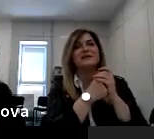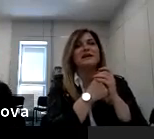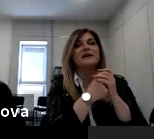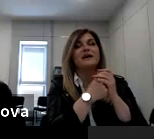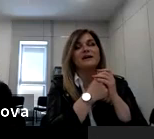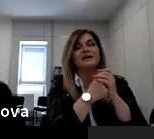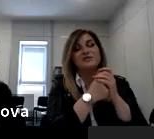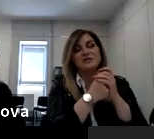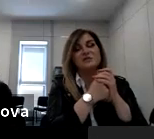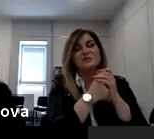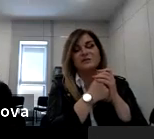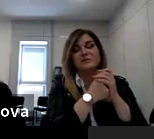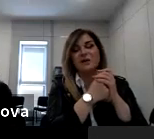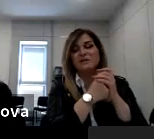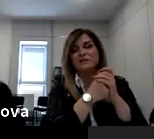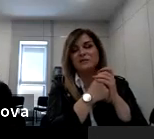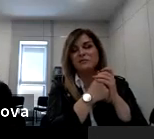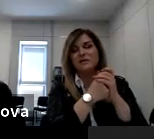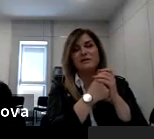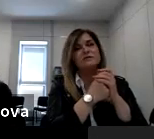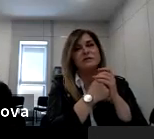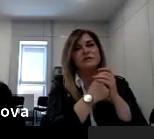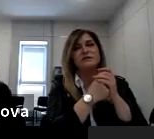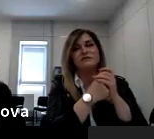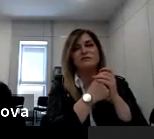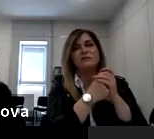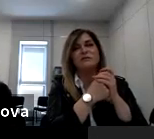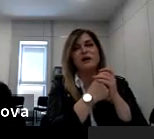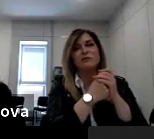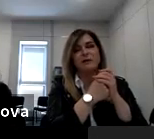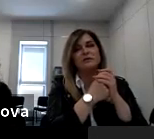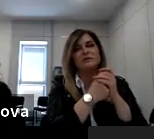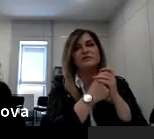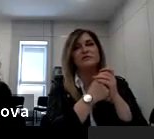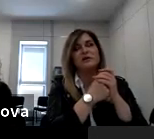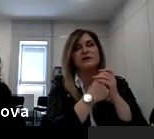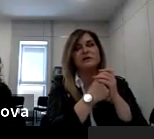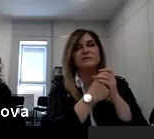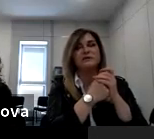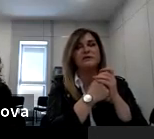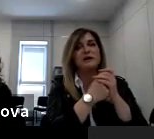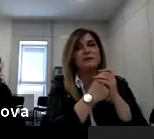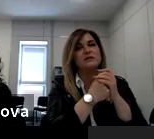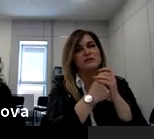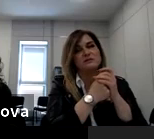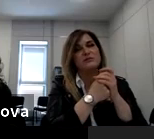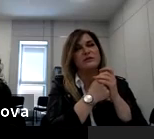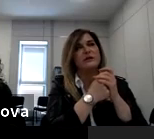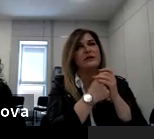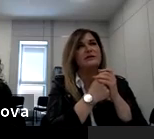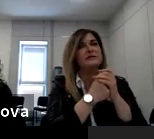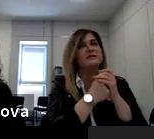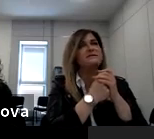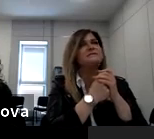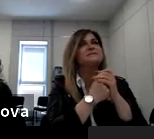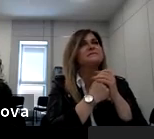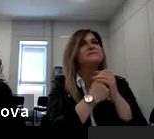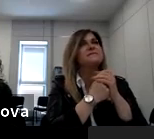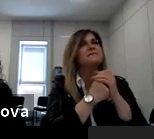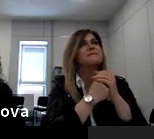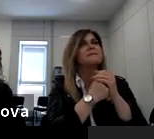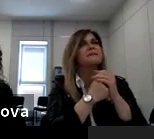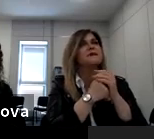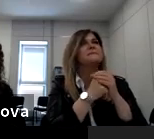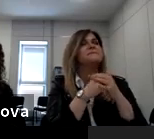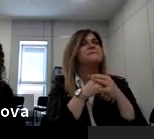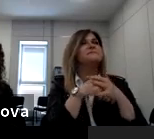like it. Just the price will be interesting for our partners to work with, because now it's pretty high. Yeah,